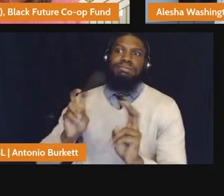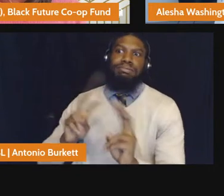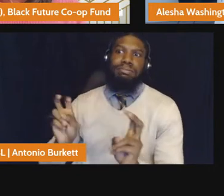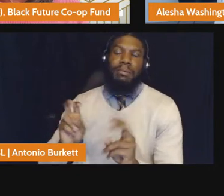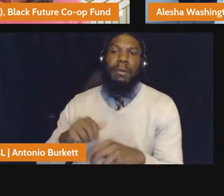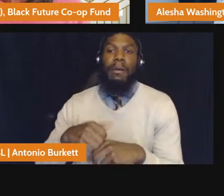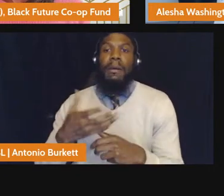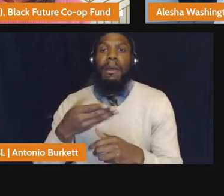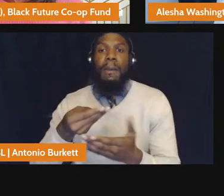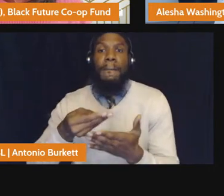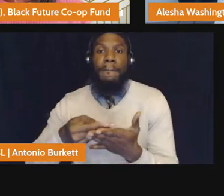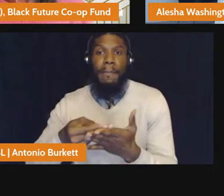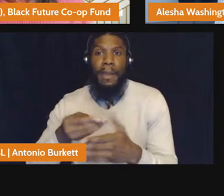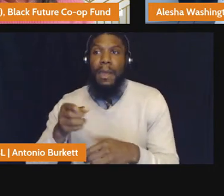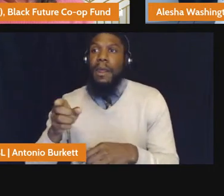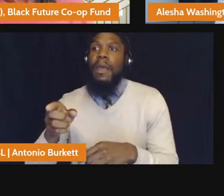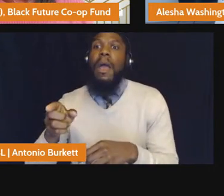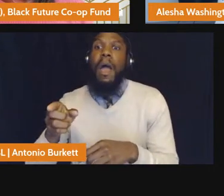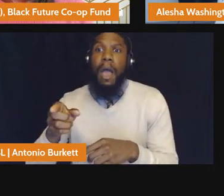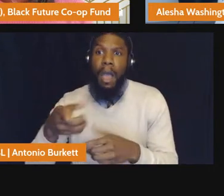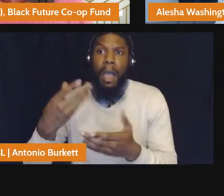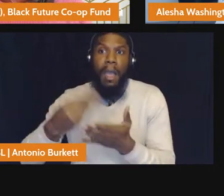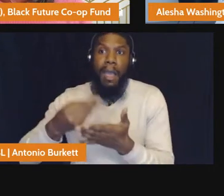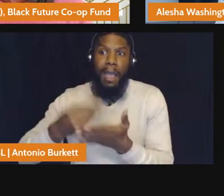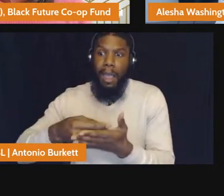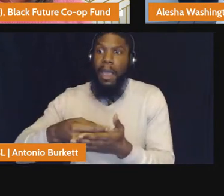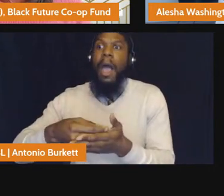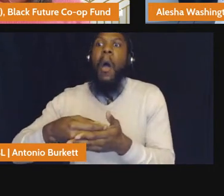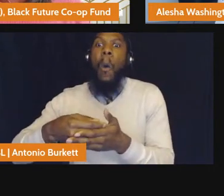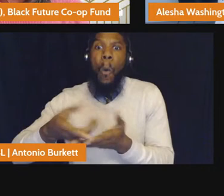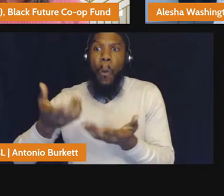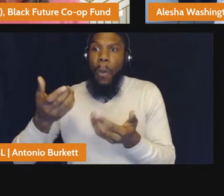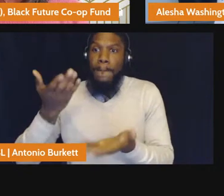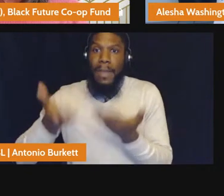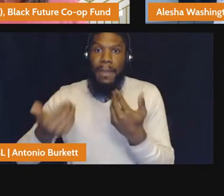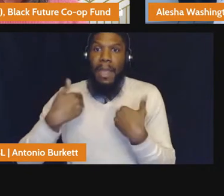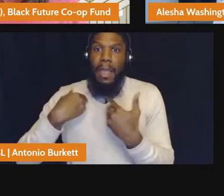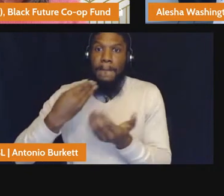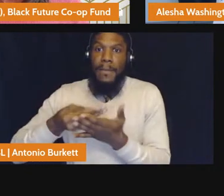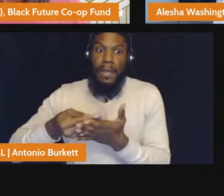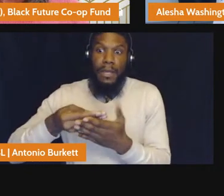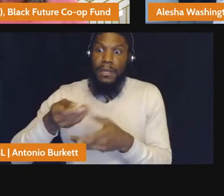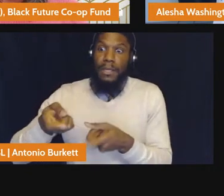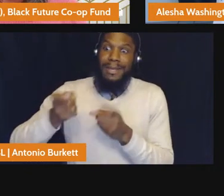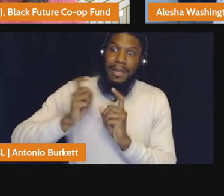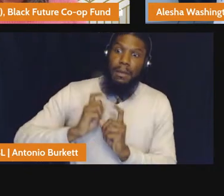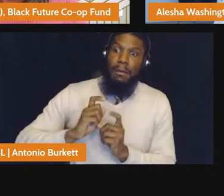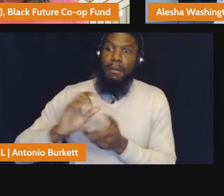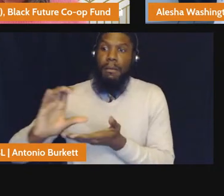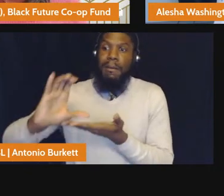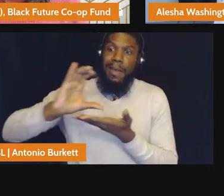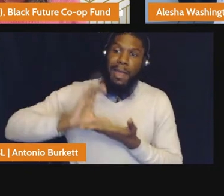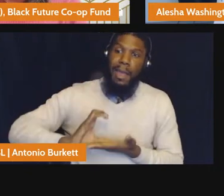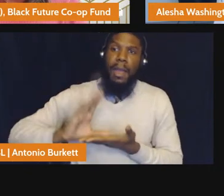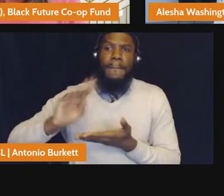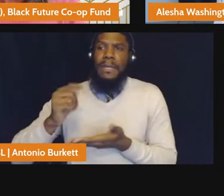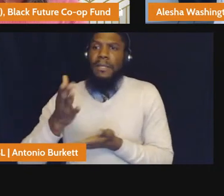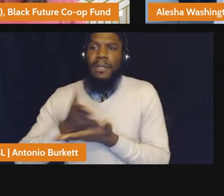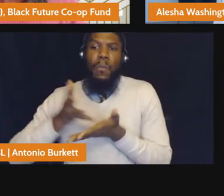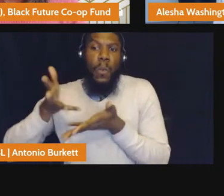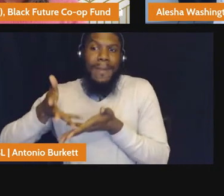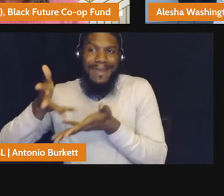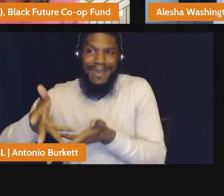the dollars that left yet last year because that donor isn't around anymore or whatever? Like, we can't know what the internal workings of that is per